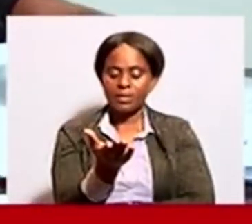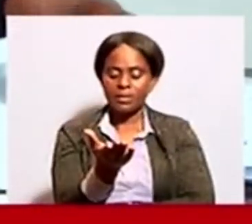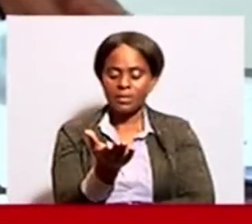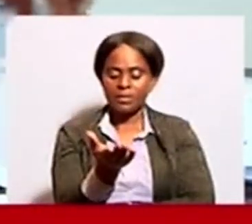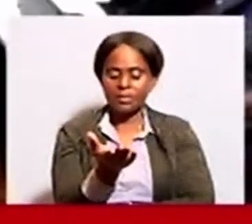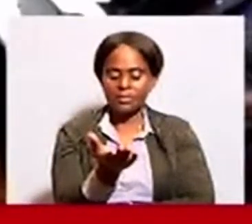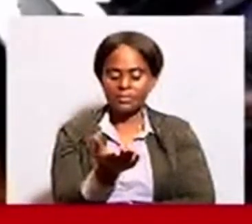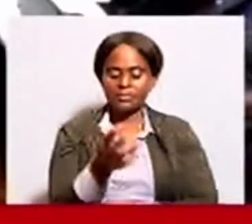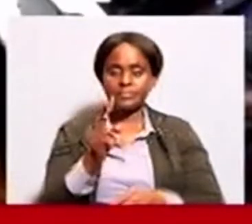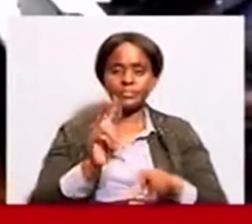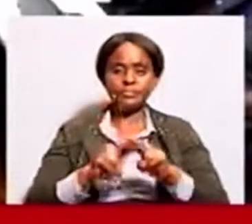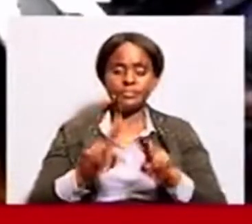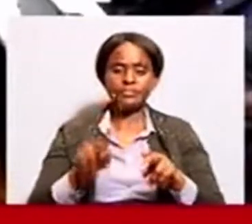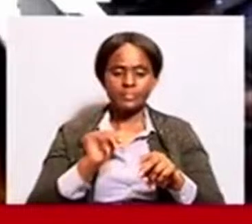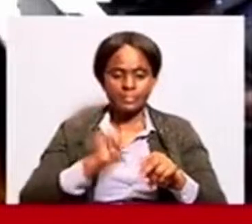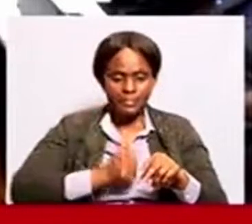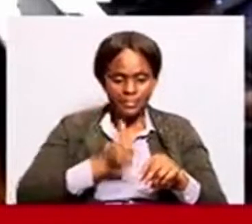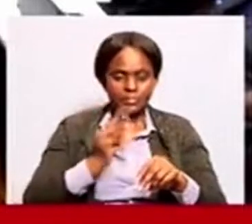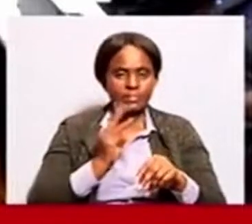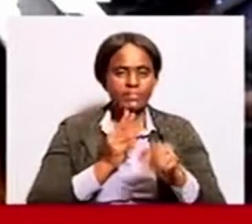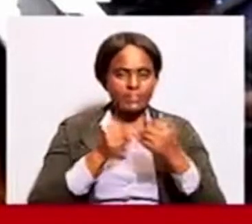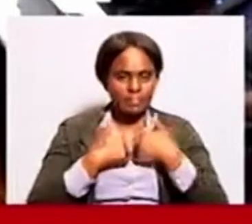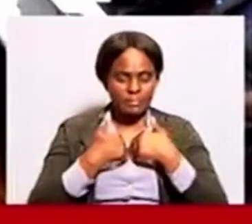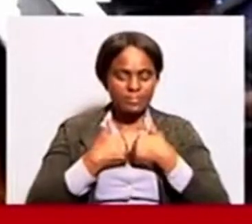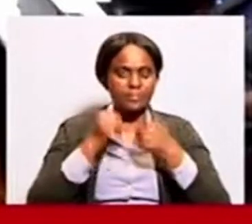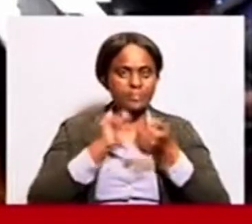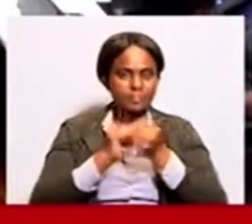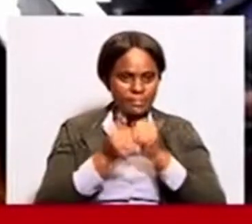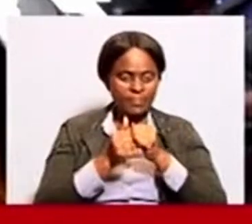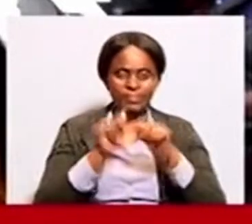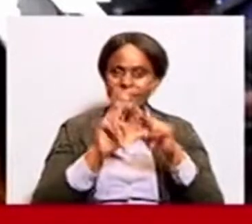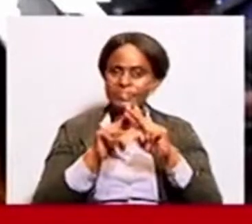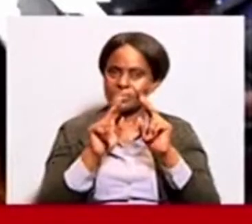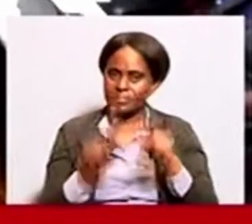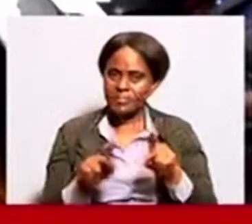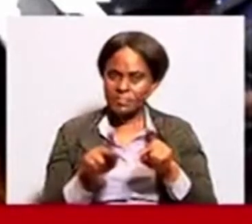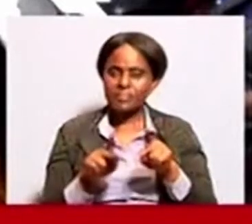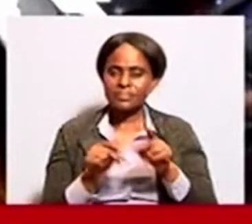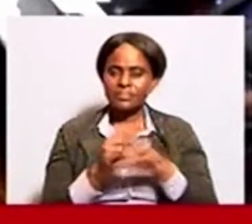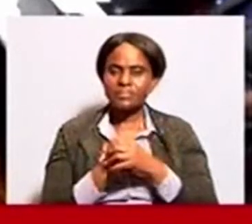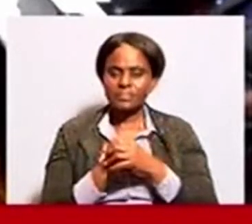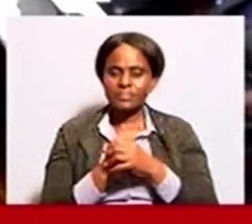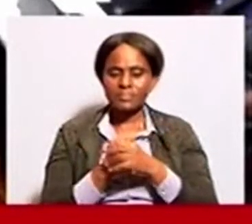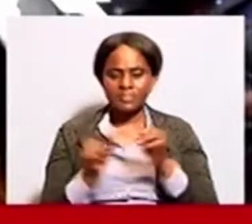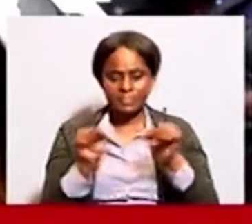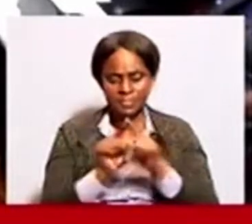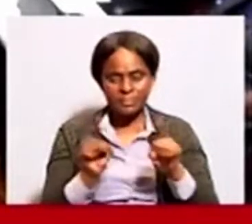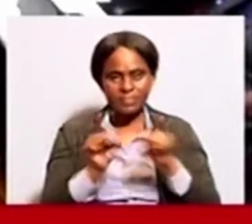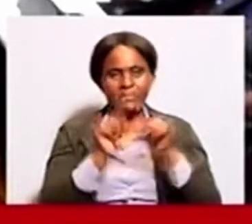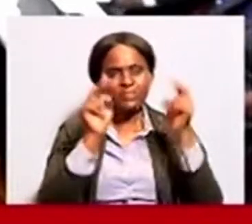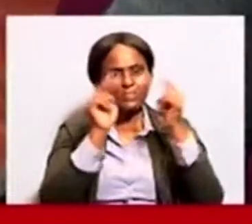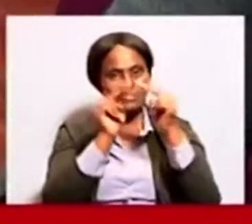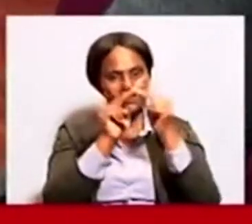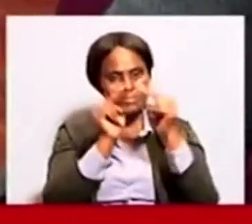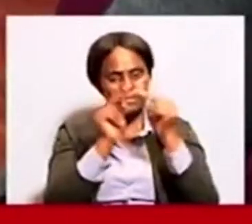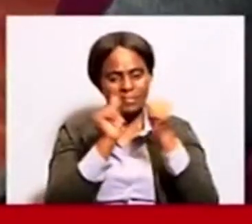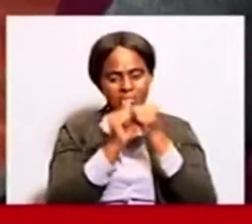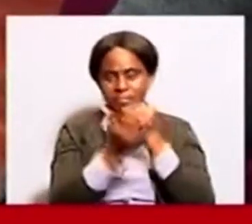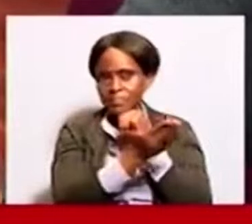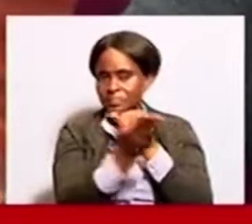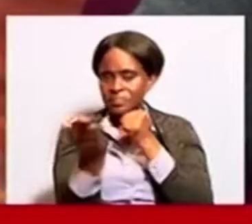Actually, Chair, we had a problem actually getting in touch with